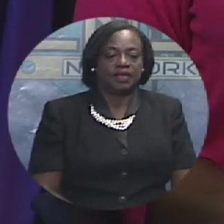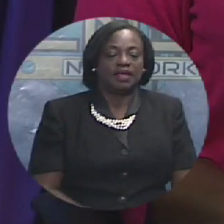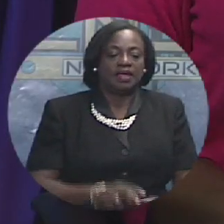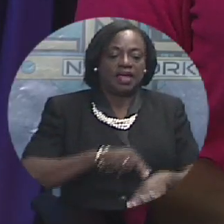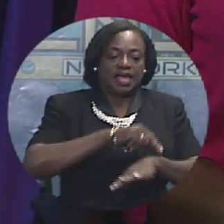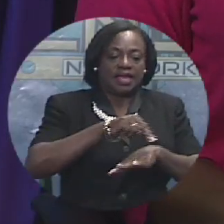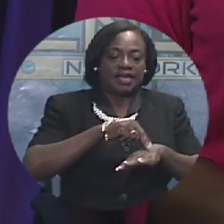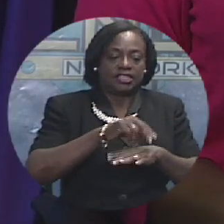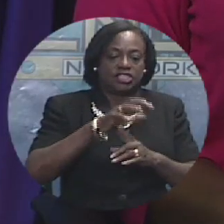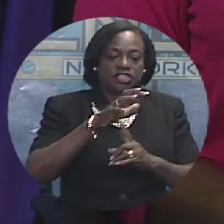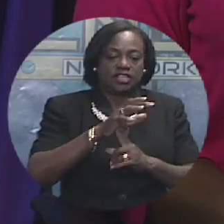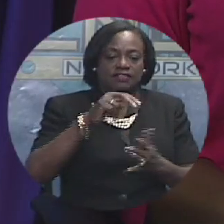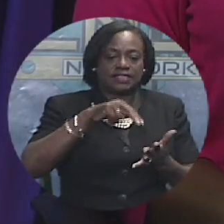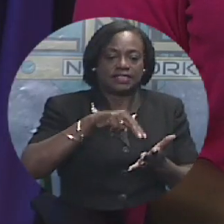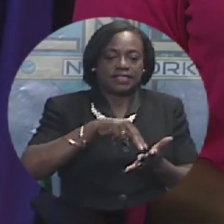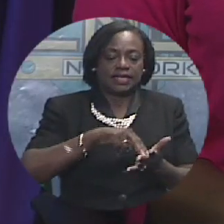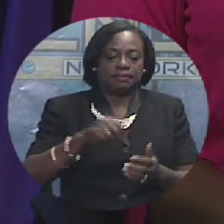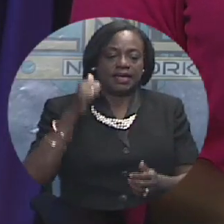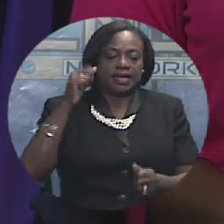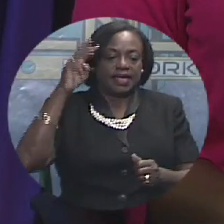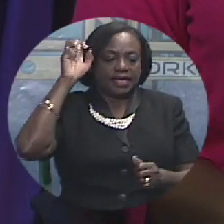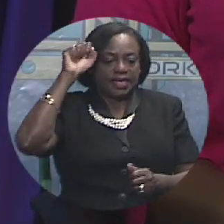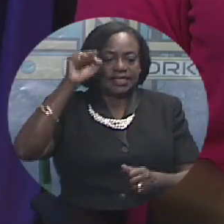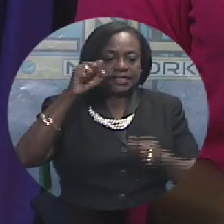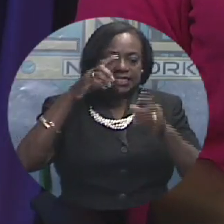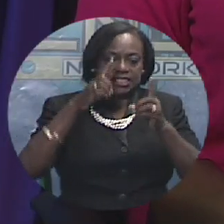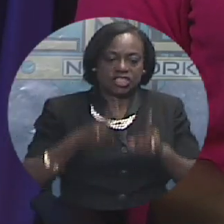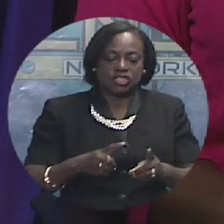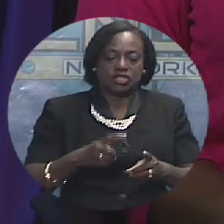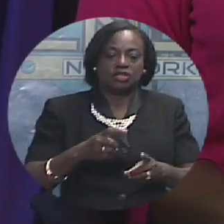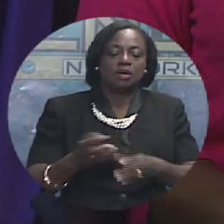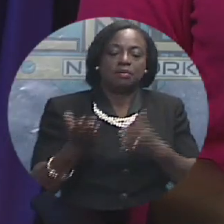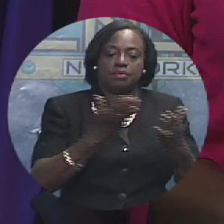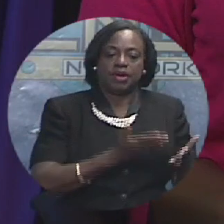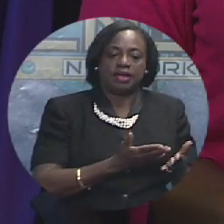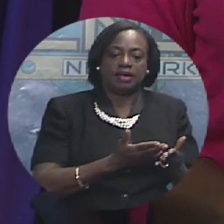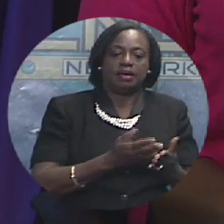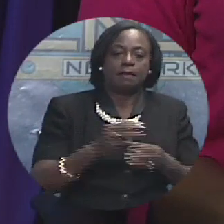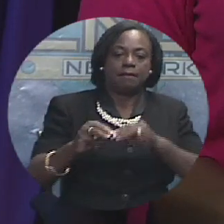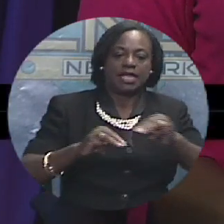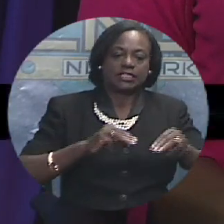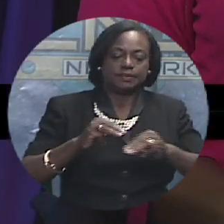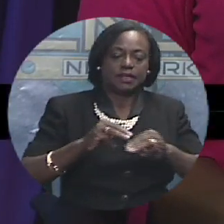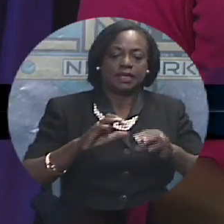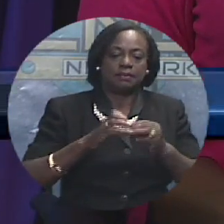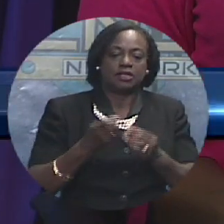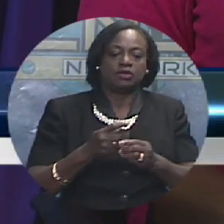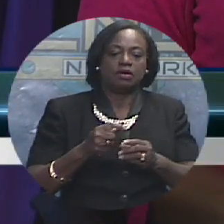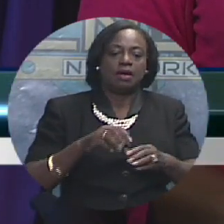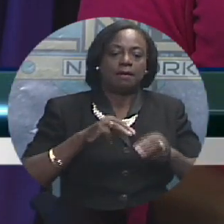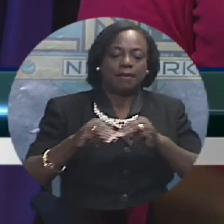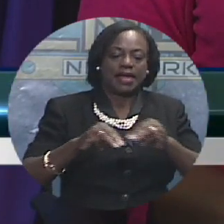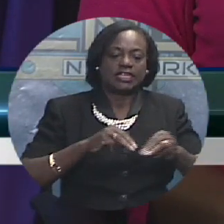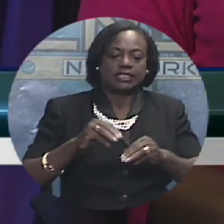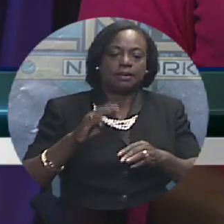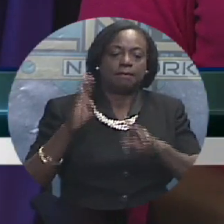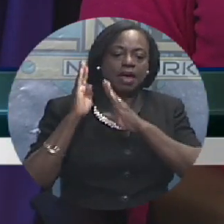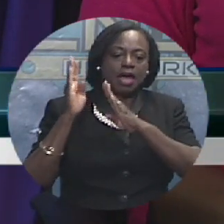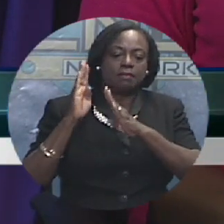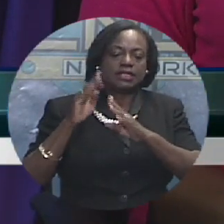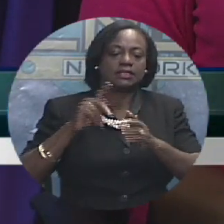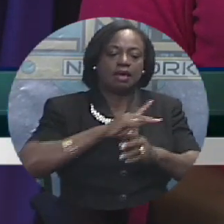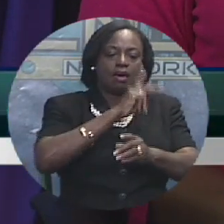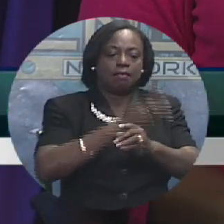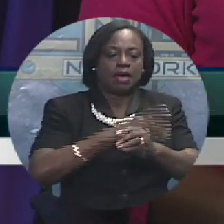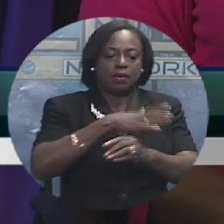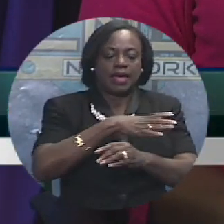The nation's chief standing behind his decision to bring in a management company to operate Bahamas Power and Light. Good Thursday evening, Bahamas. I'm Altaviz Munnings. This is the